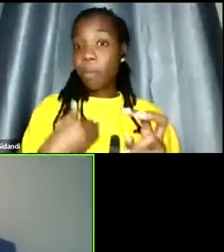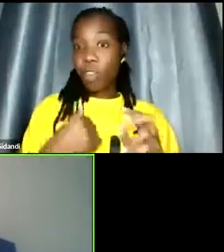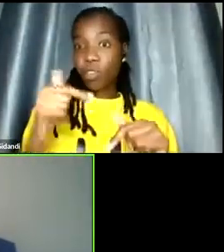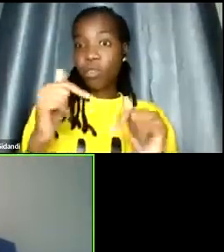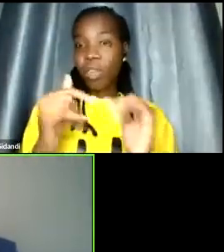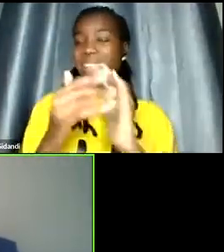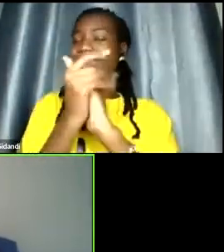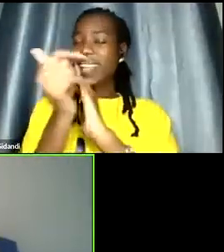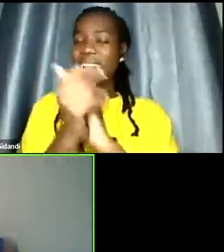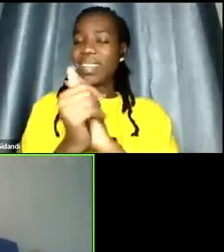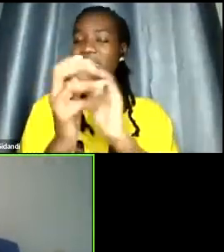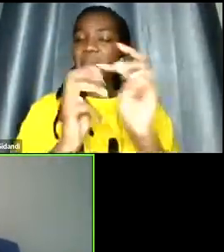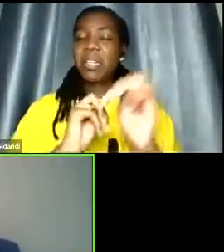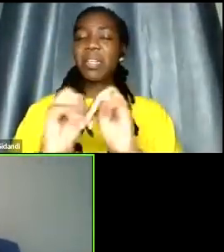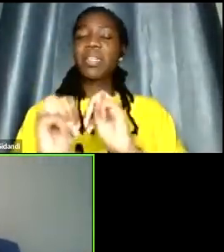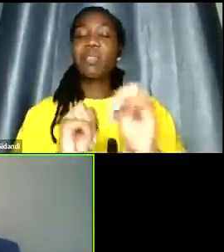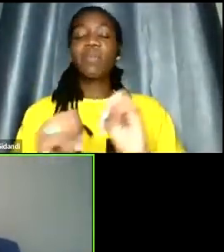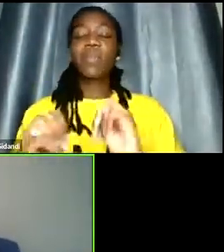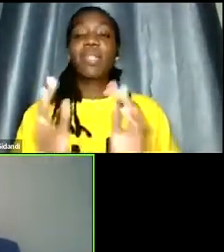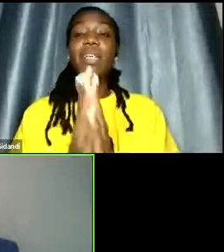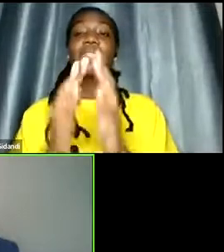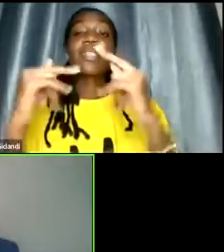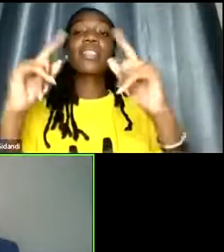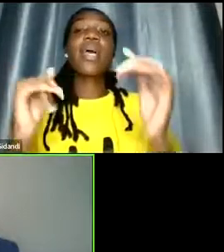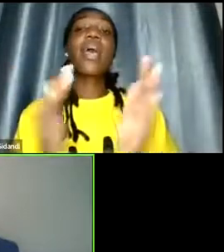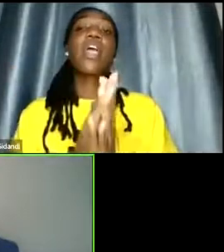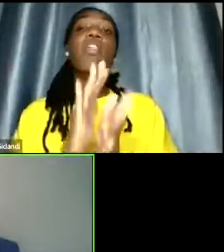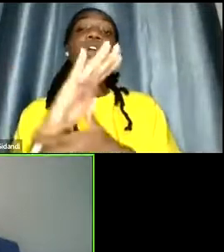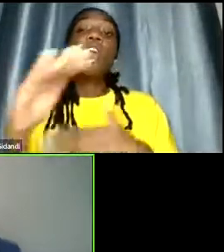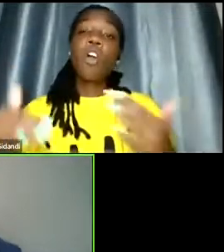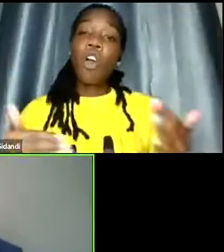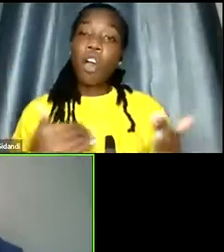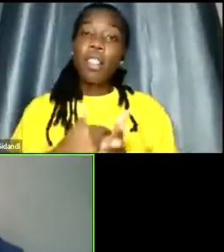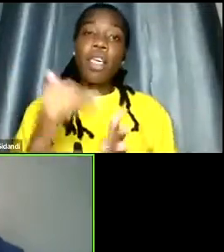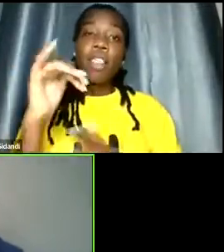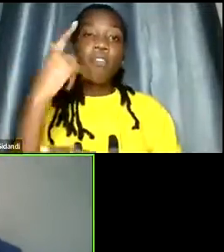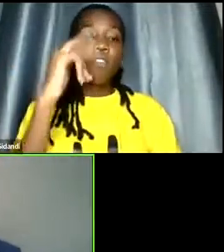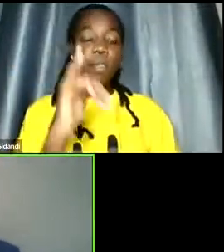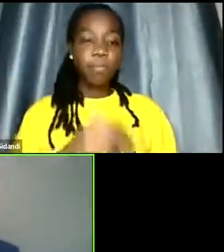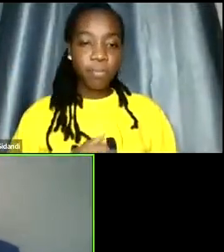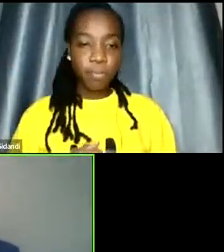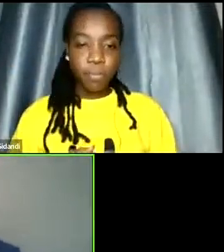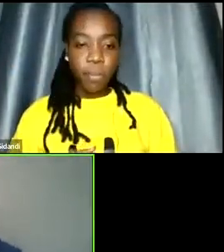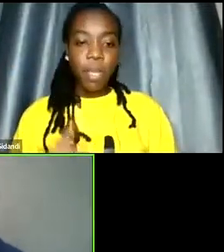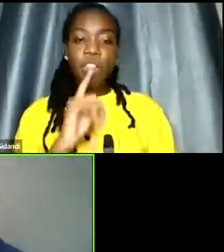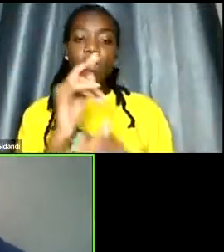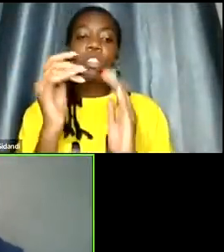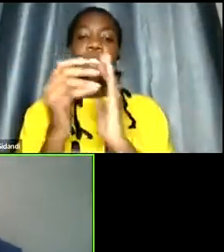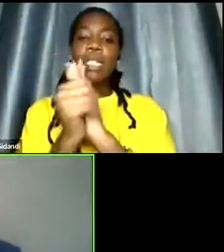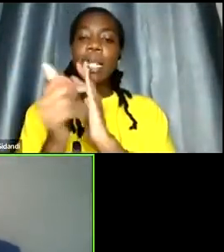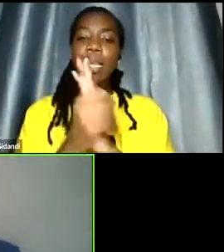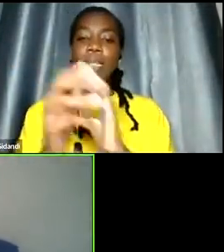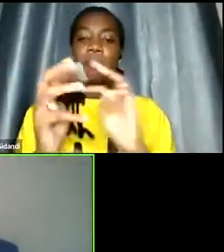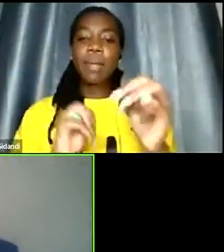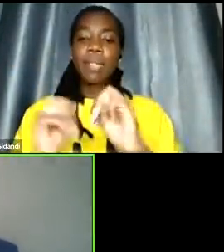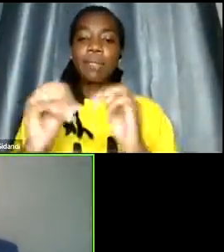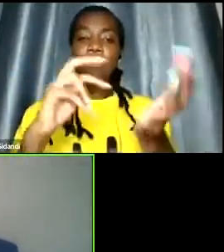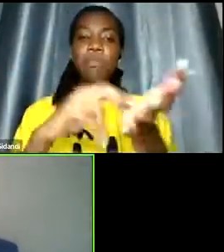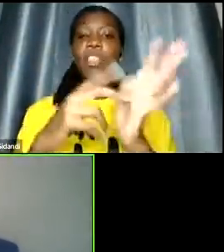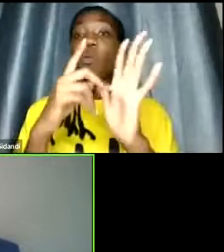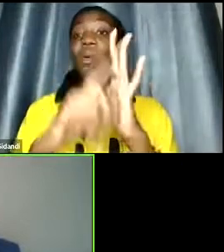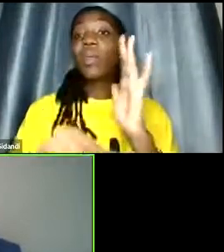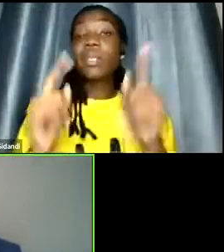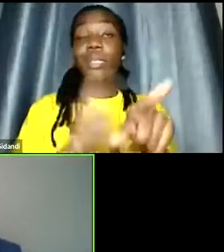succession planning, the whole spectrum of it. So what is talent management? Now, when we were children, when I was in high